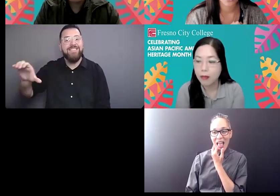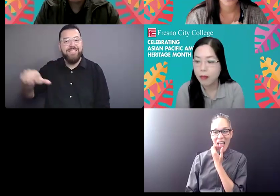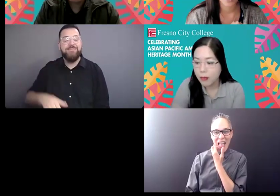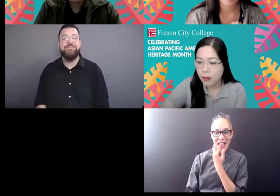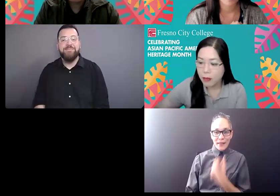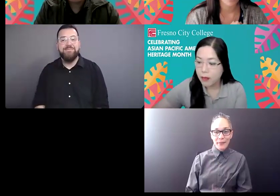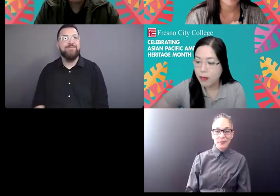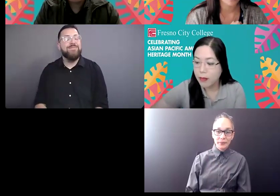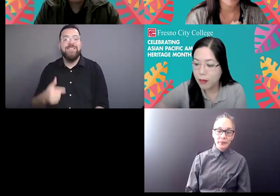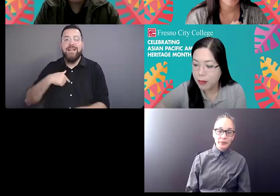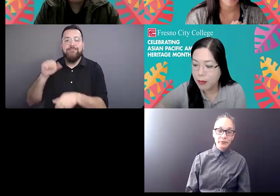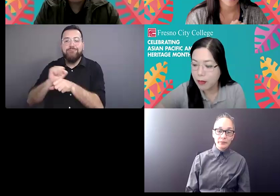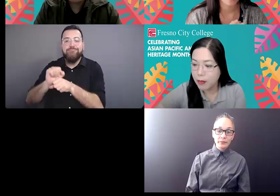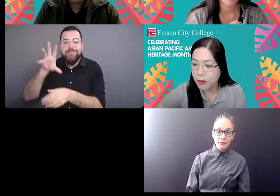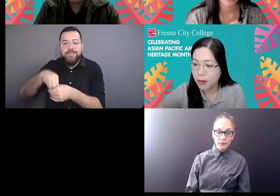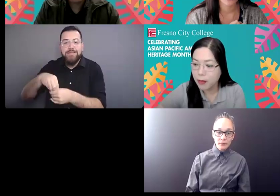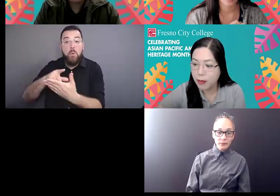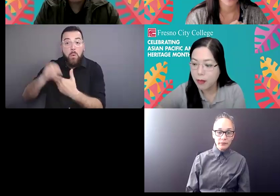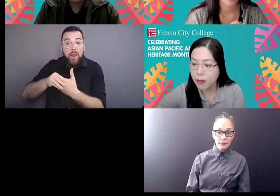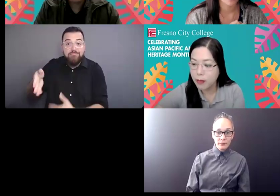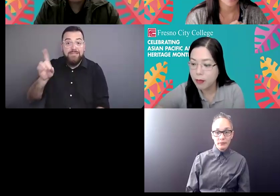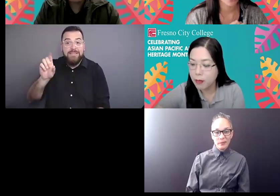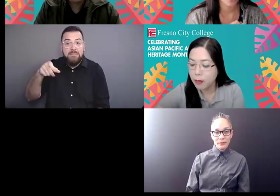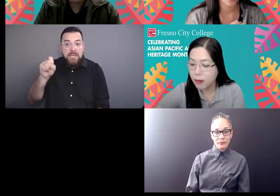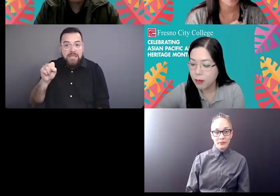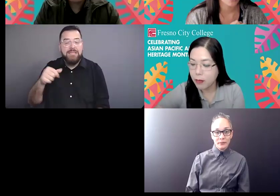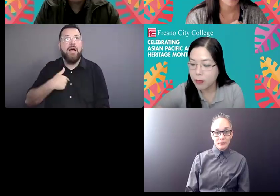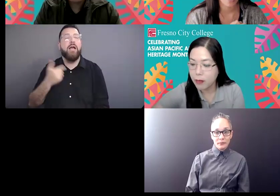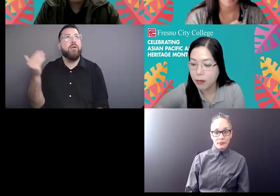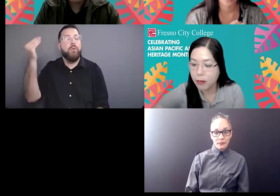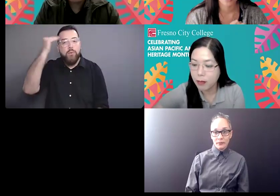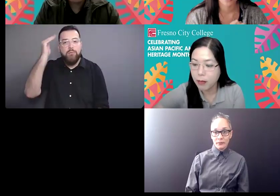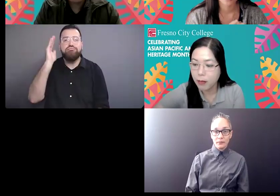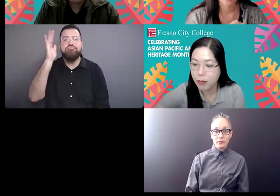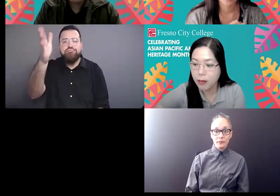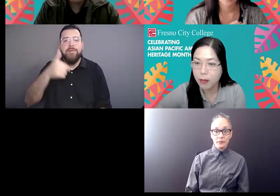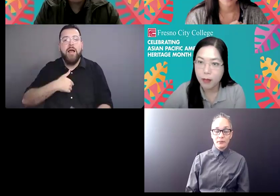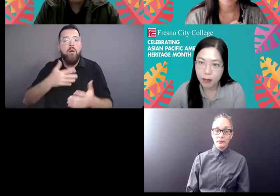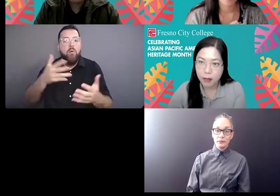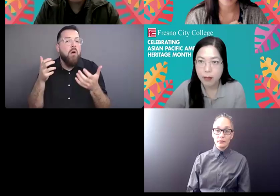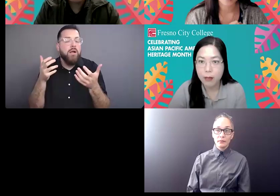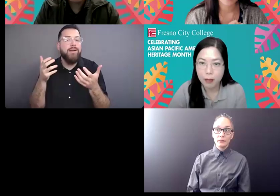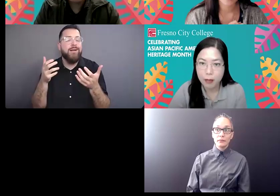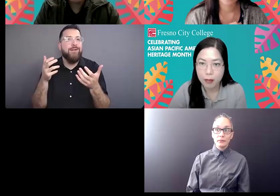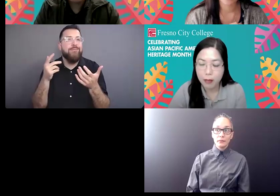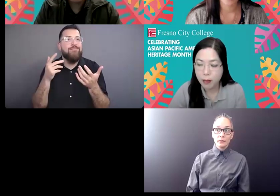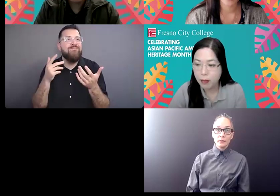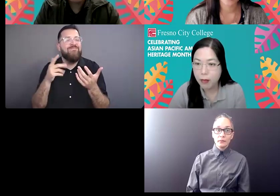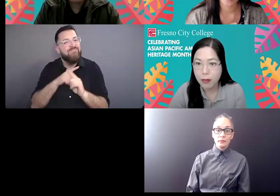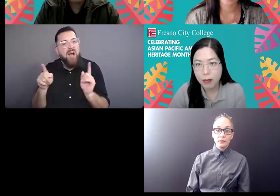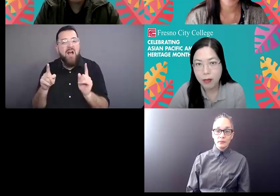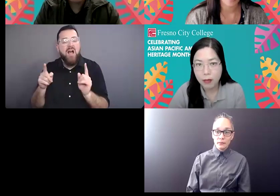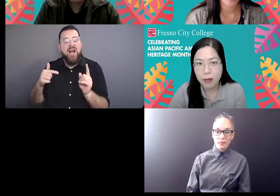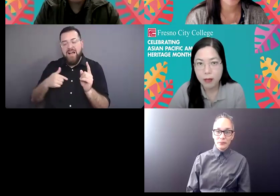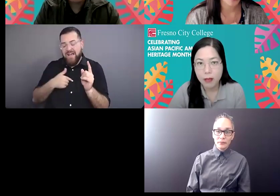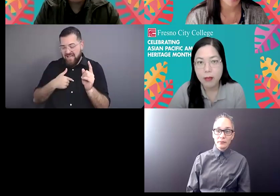that program, one of the things that I had known that I wanted to eventually do, I just didn't have the, I guess I could